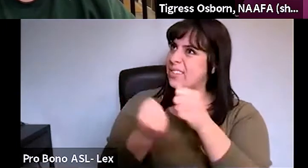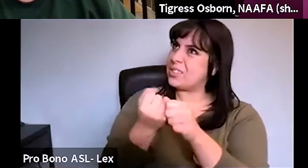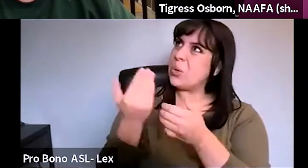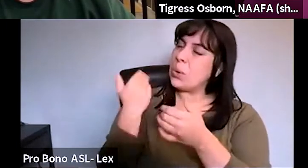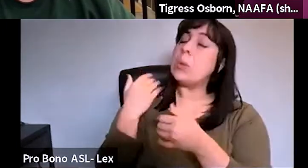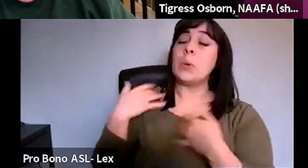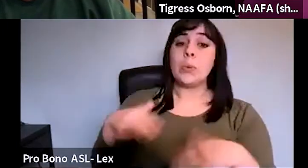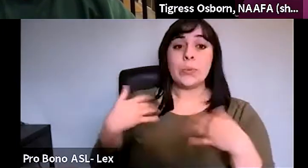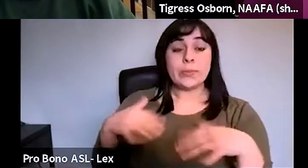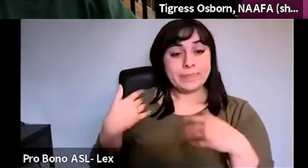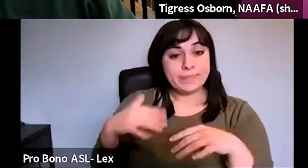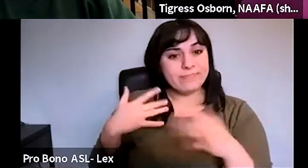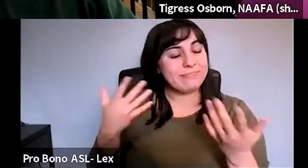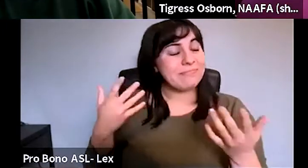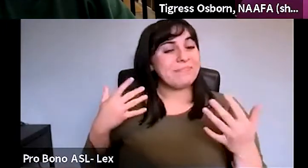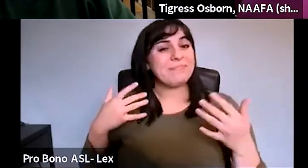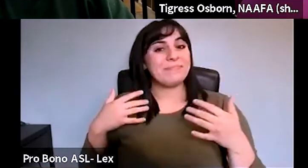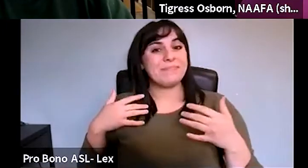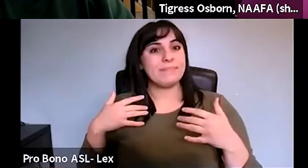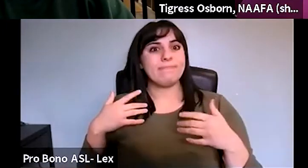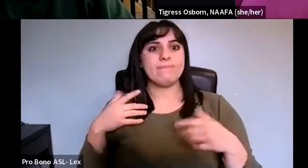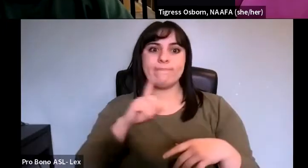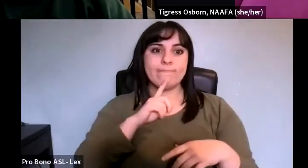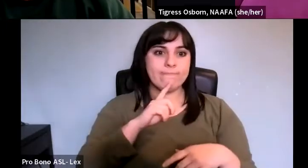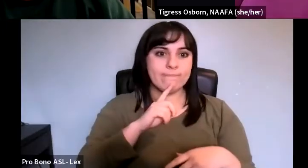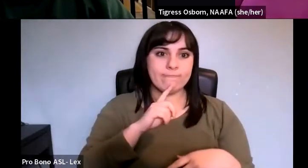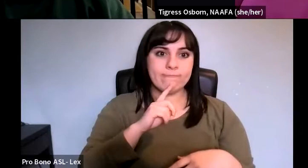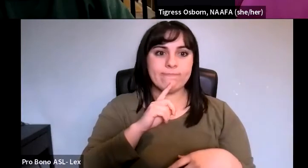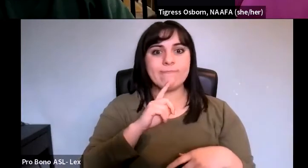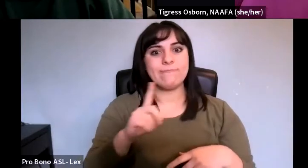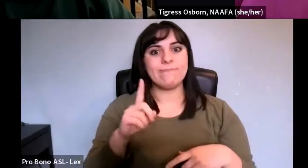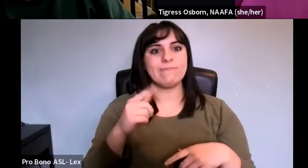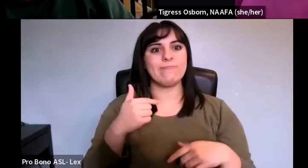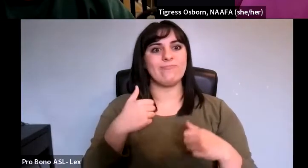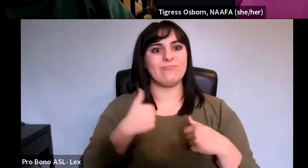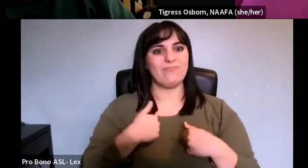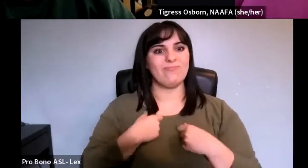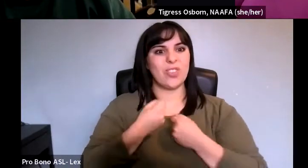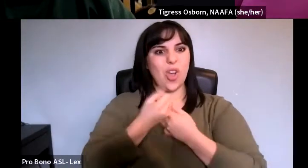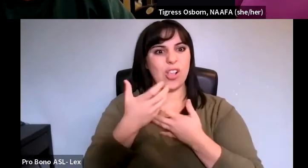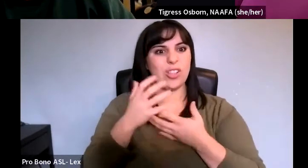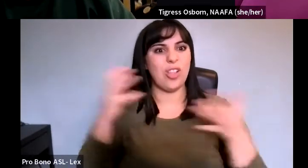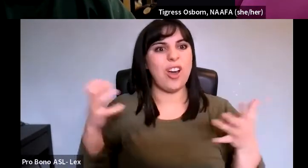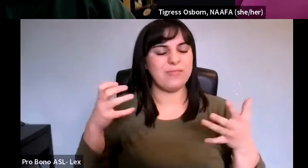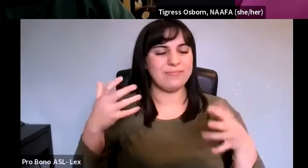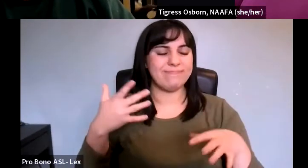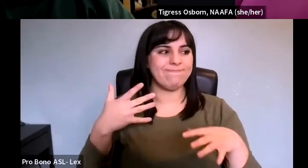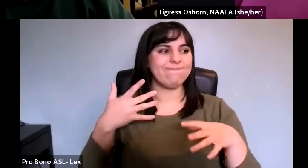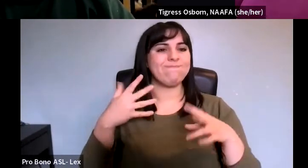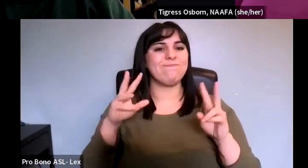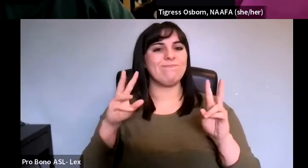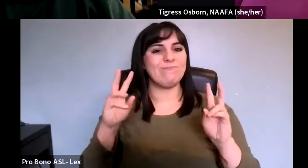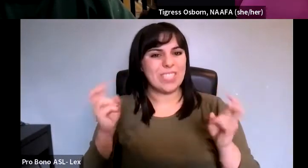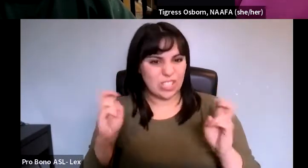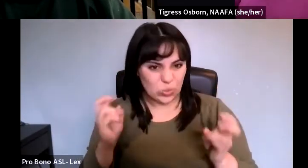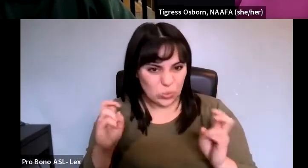Whoa. I was incredibly problematic. You know, I would do derogatory fat jokes on stage. You know,